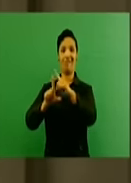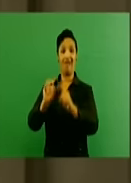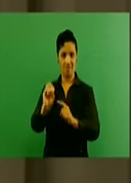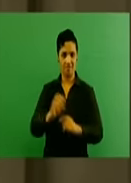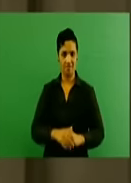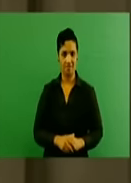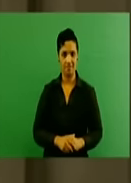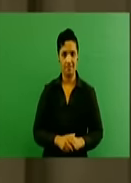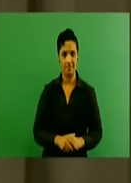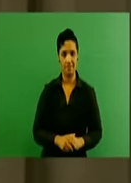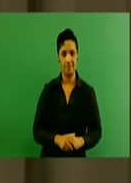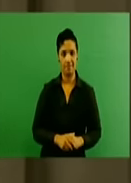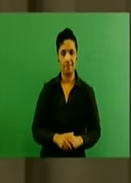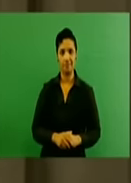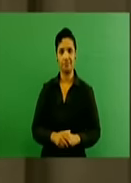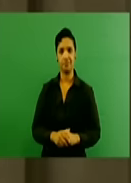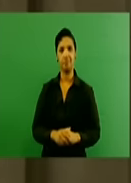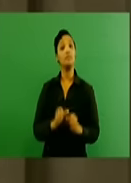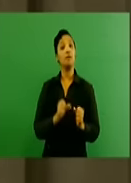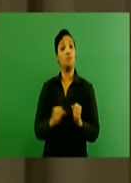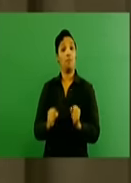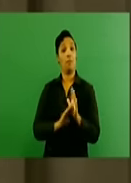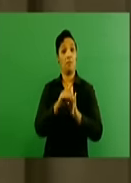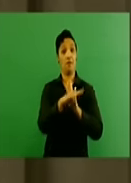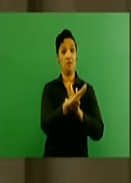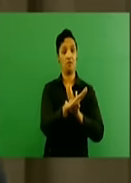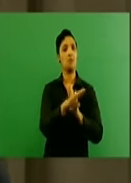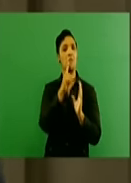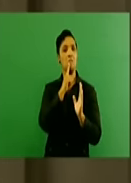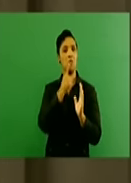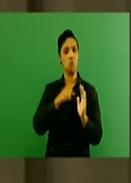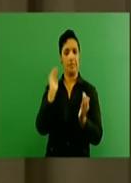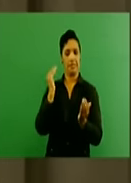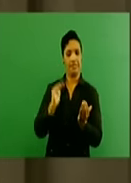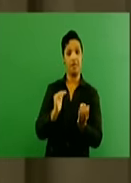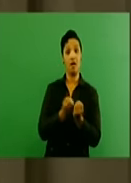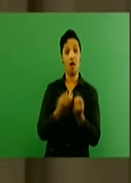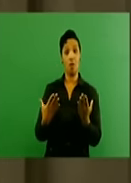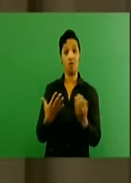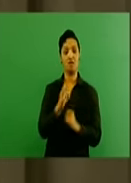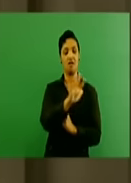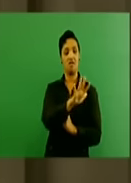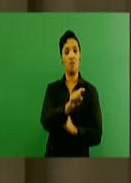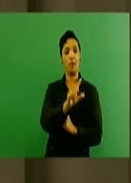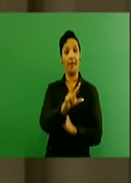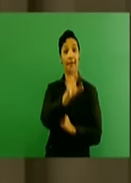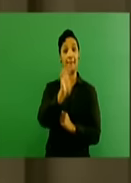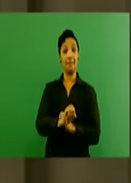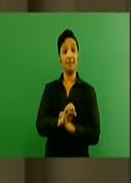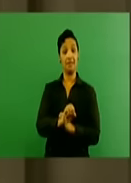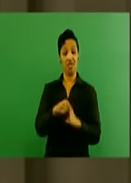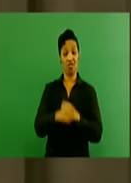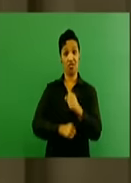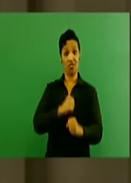period. Core inflation is expected to moderate from an average of 5.8% in